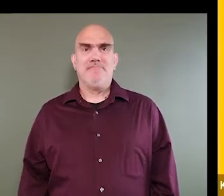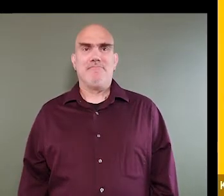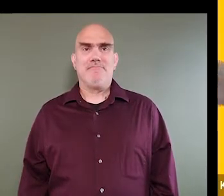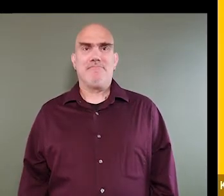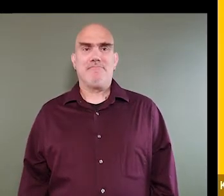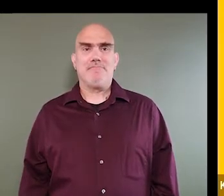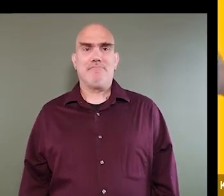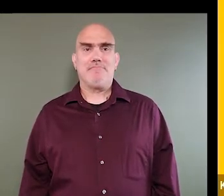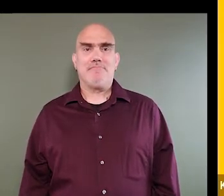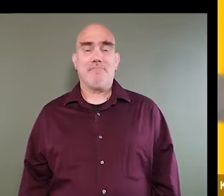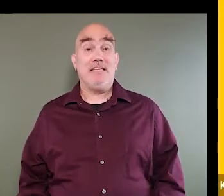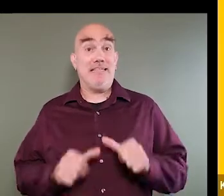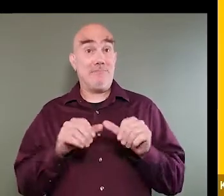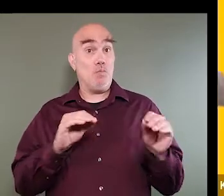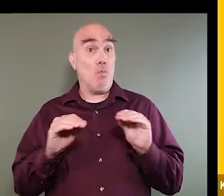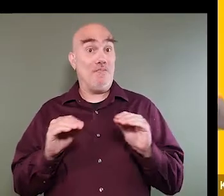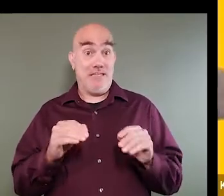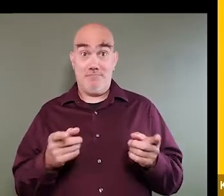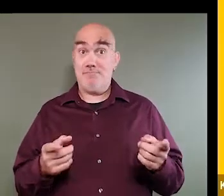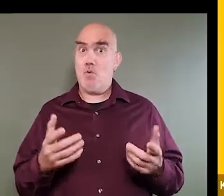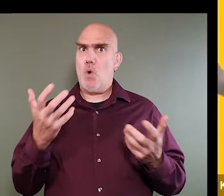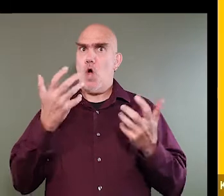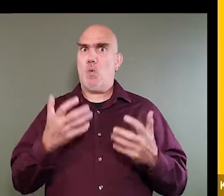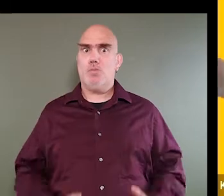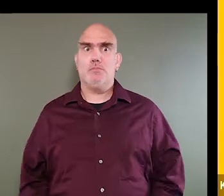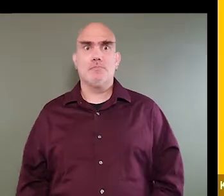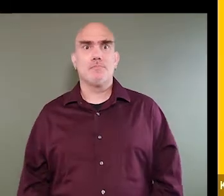Let's keep moving, guys. Whew.